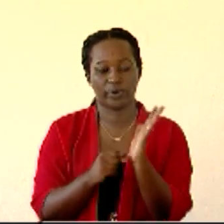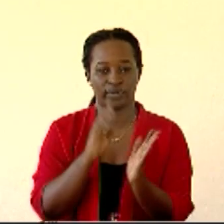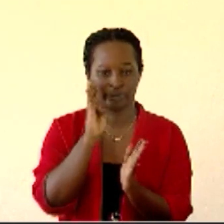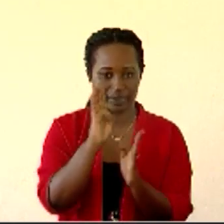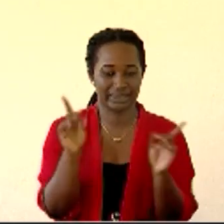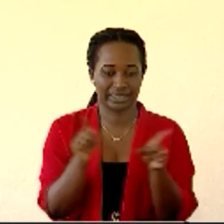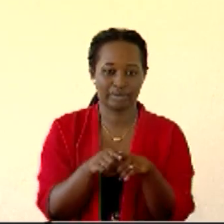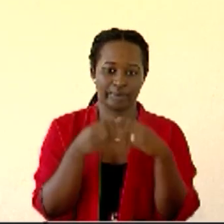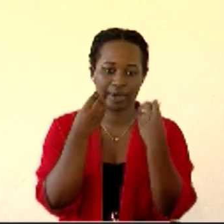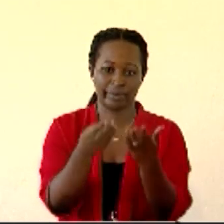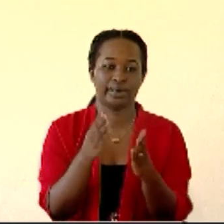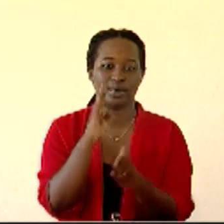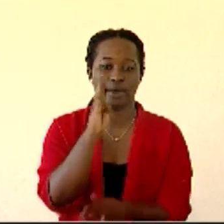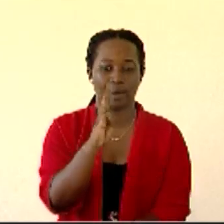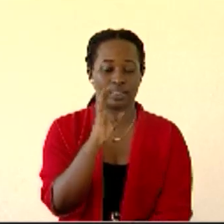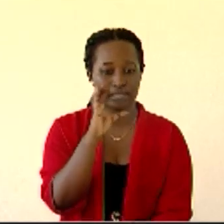as